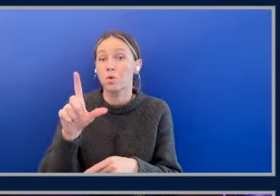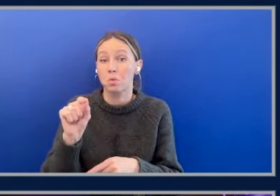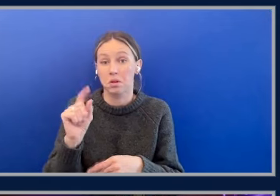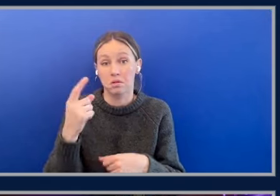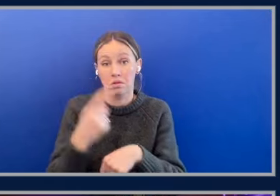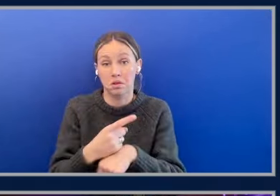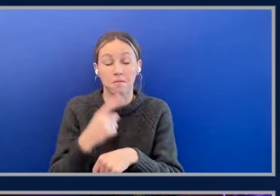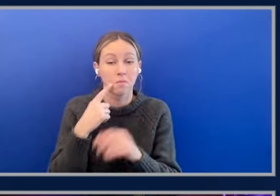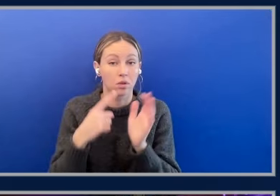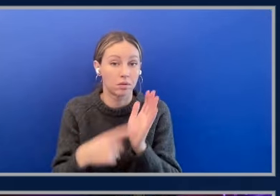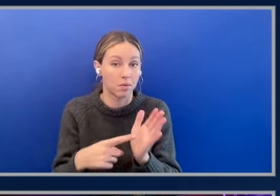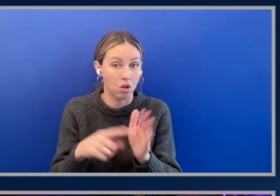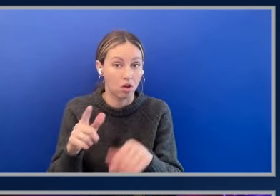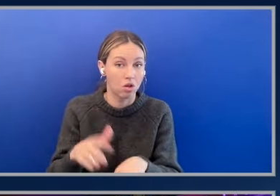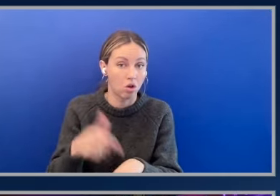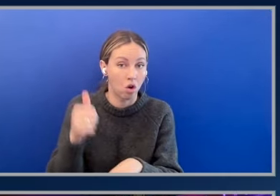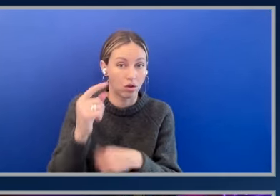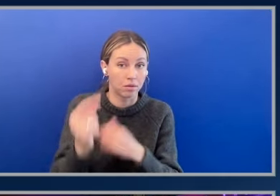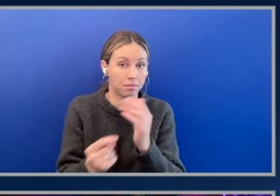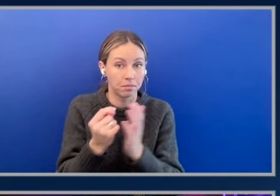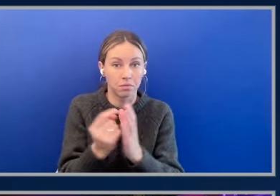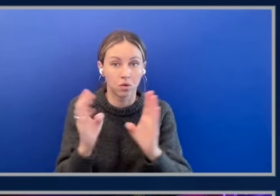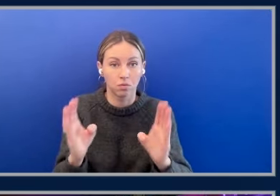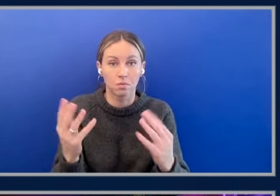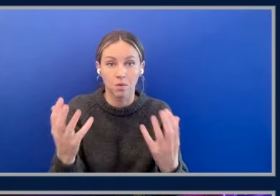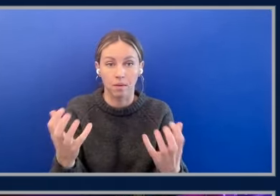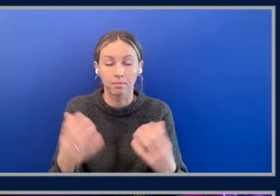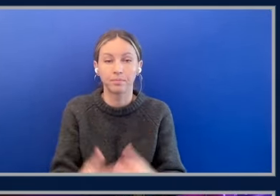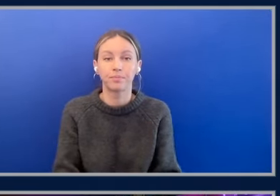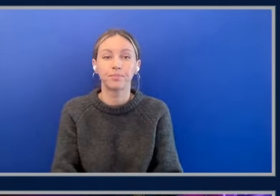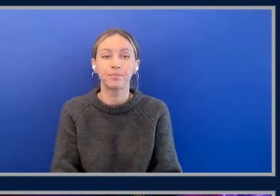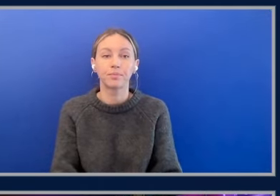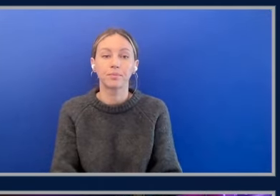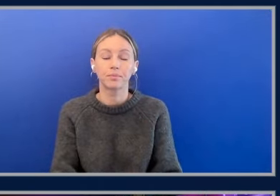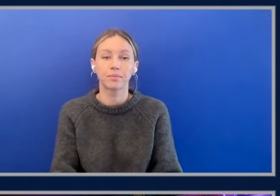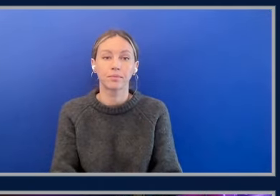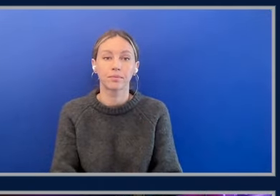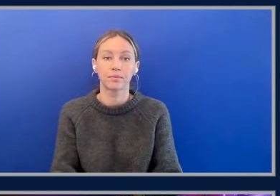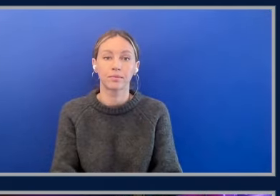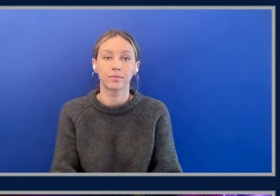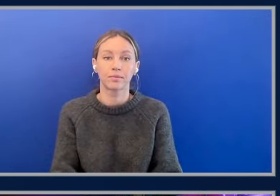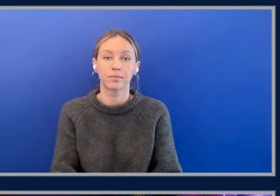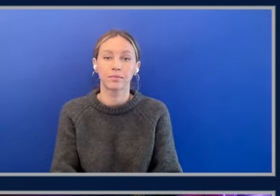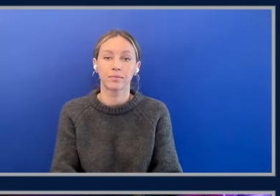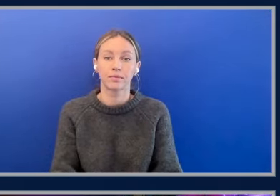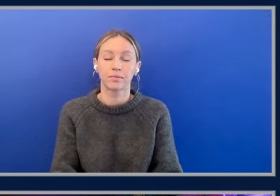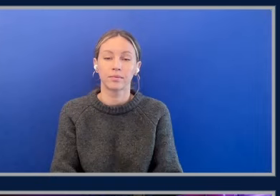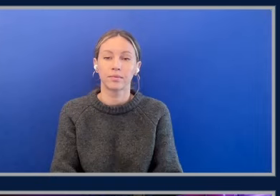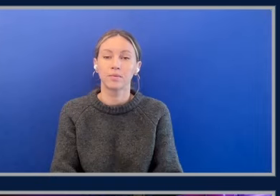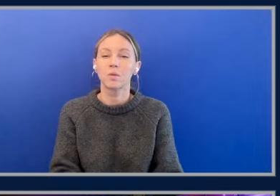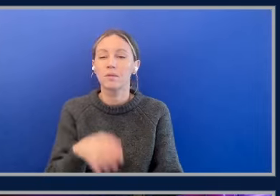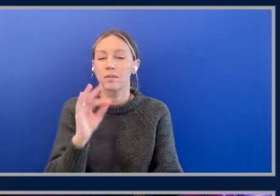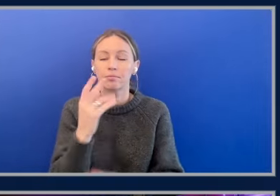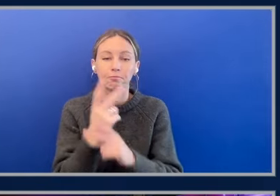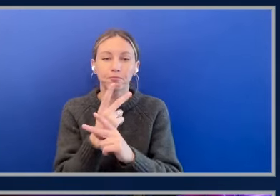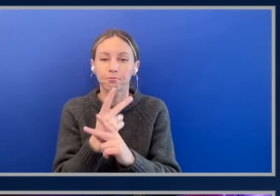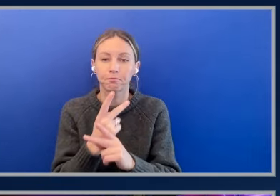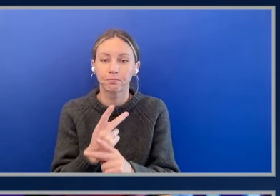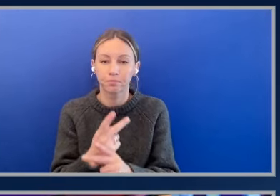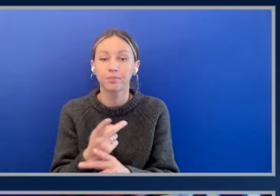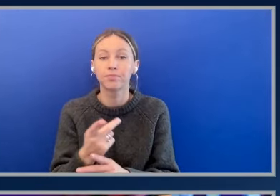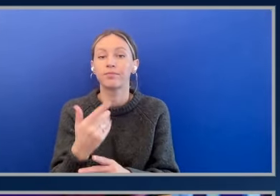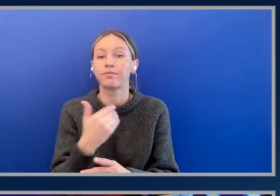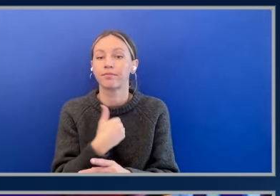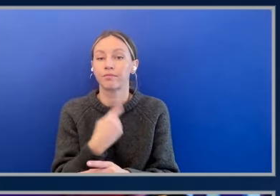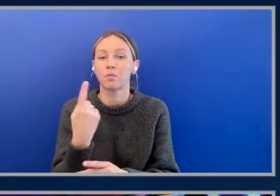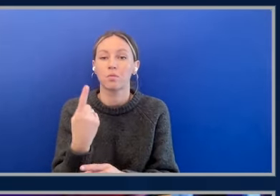so a longer period of time. So let's see if we get a matching plan here. It's kind of computing, and we have a matching